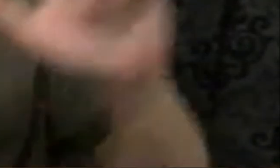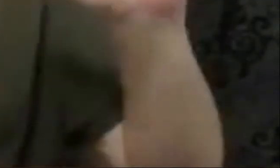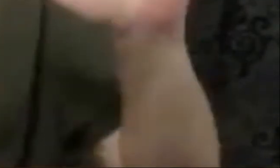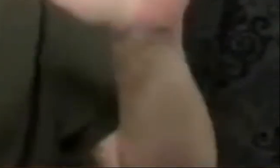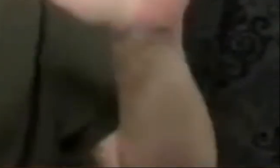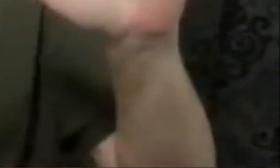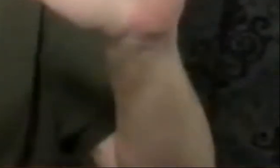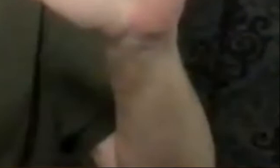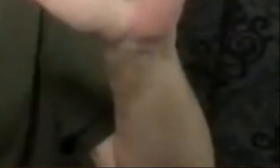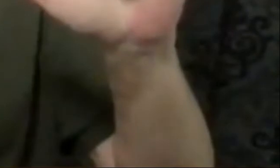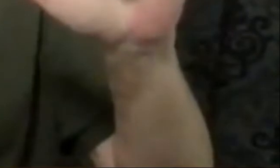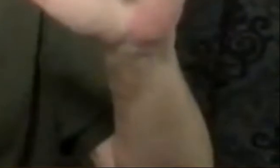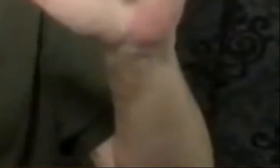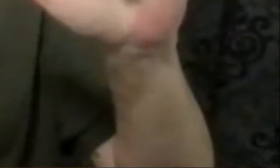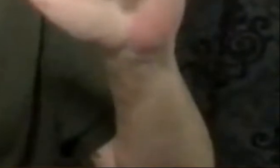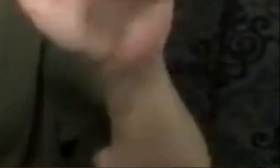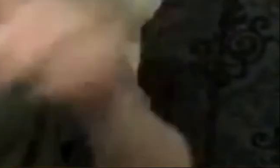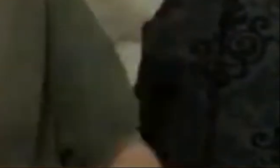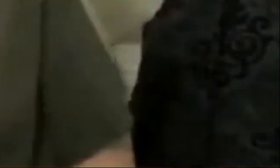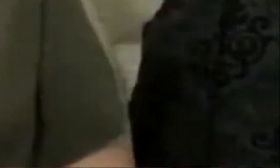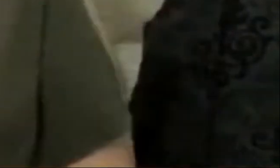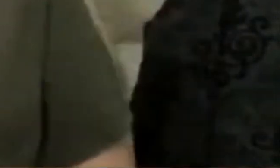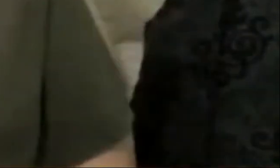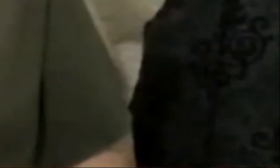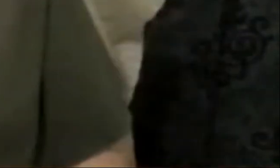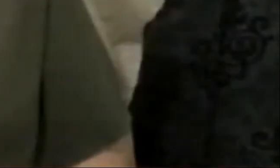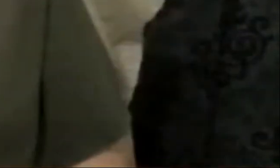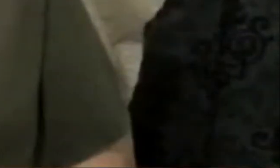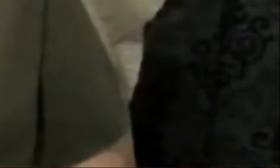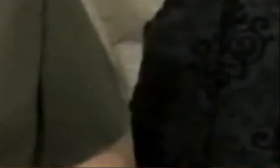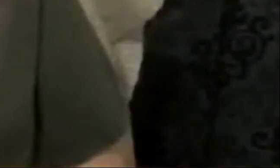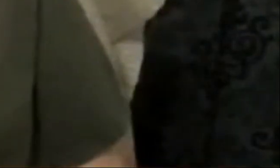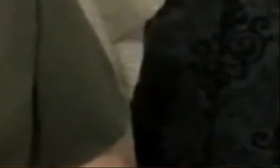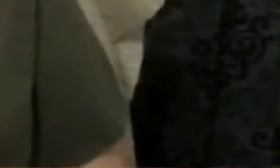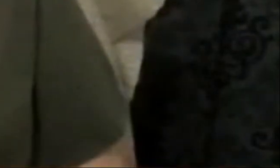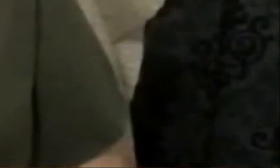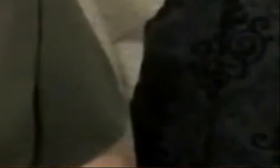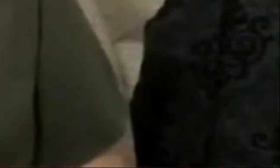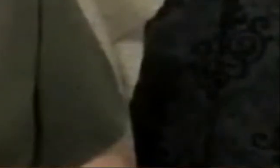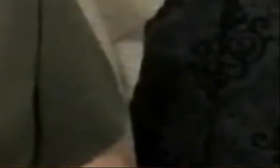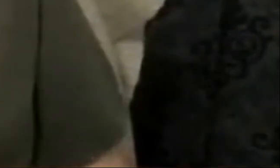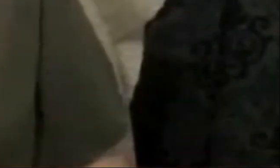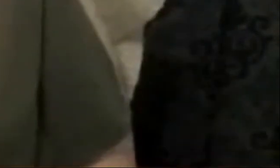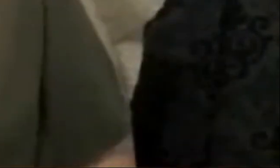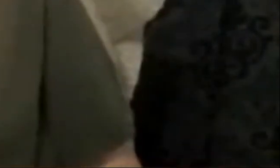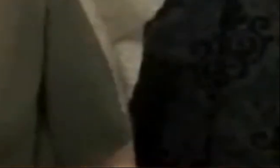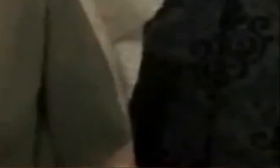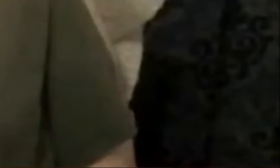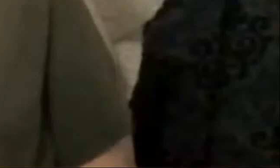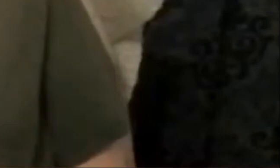going to hand it over to Yoel, who's going to take us through this.